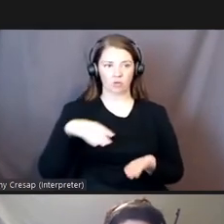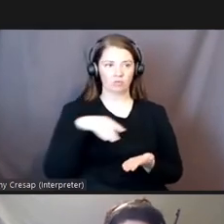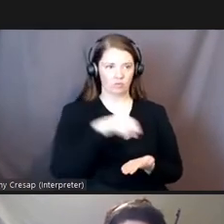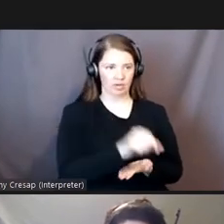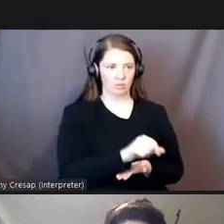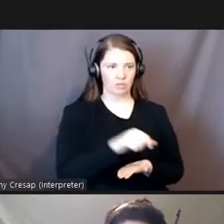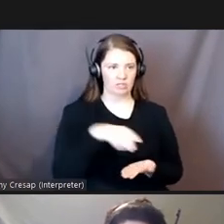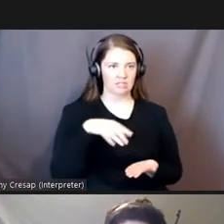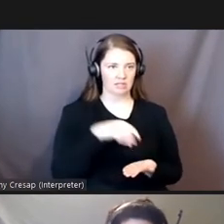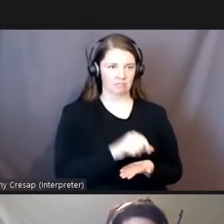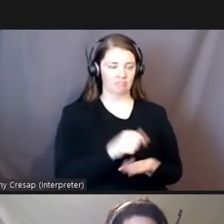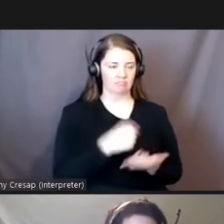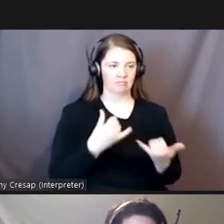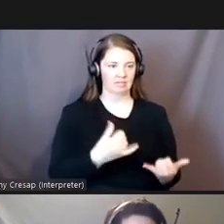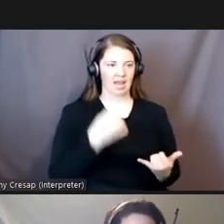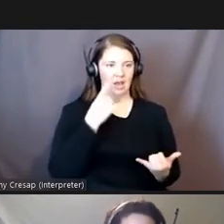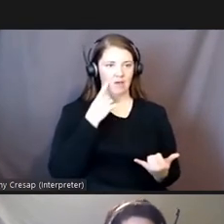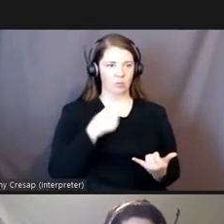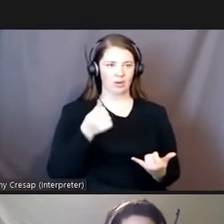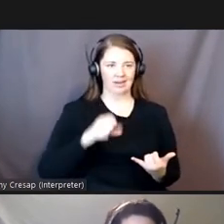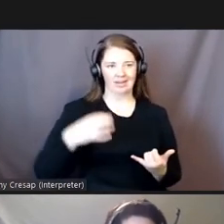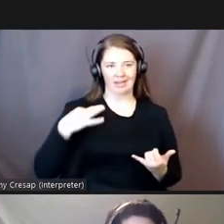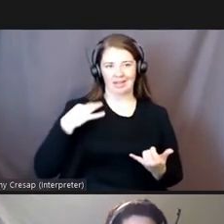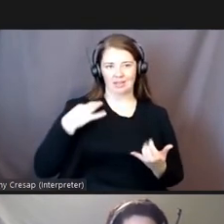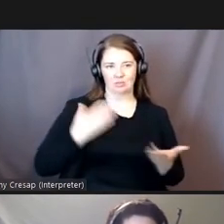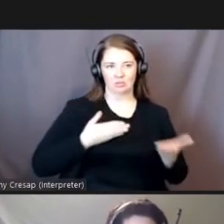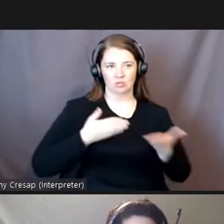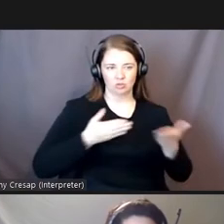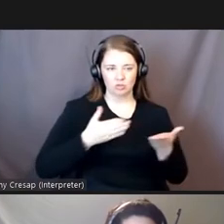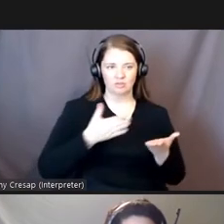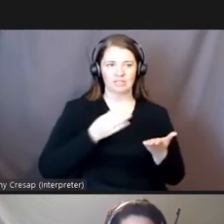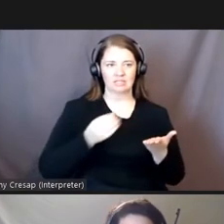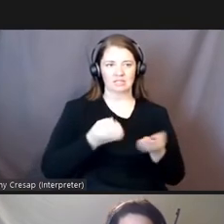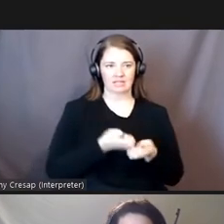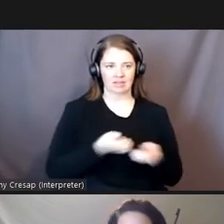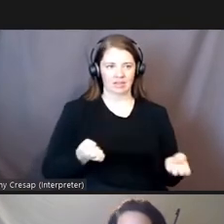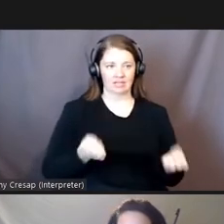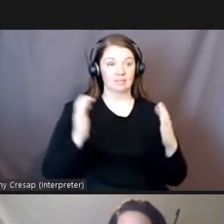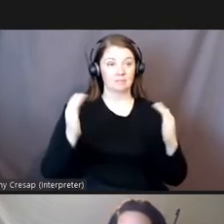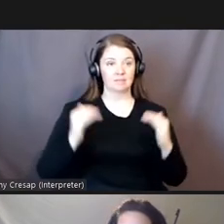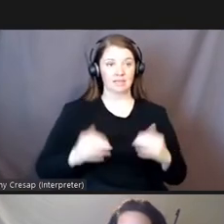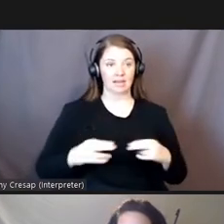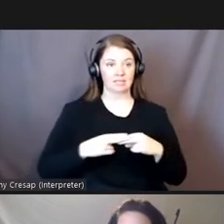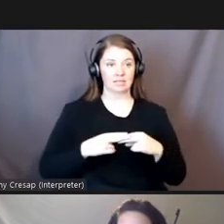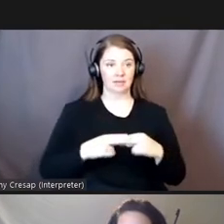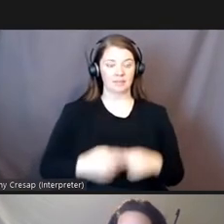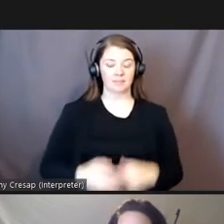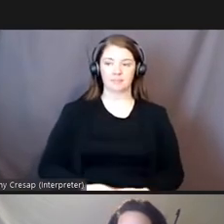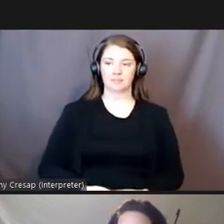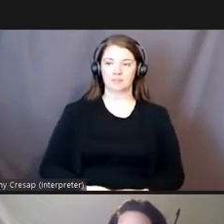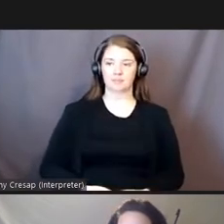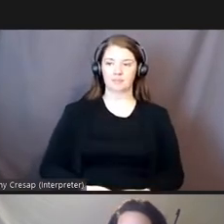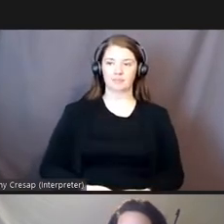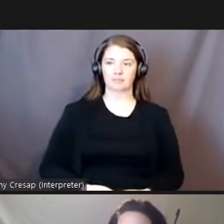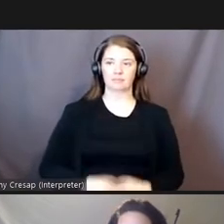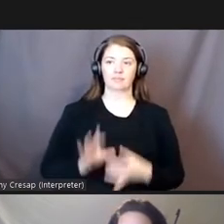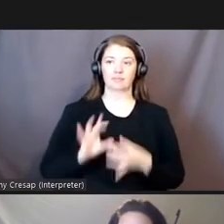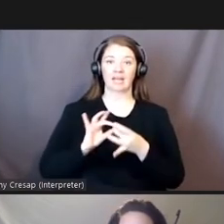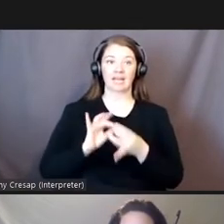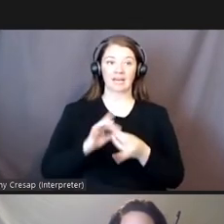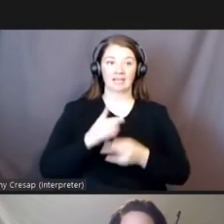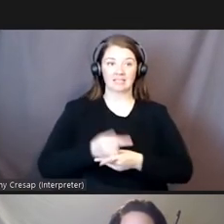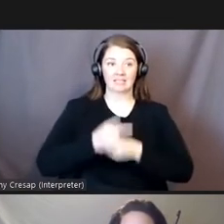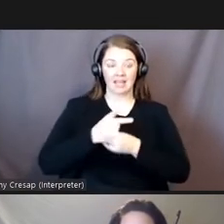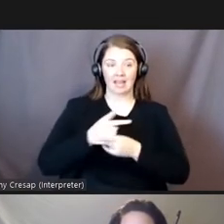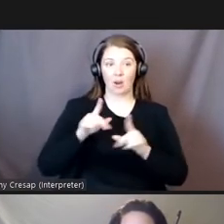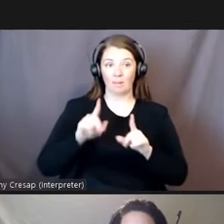for those eligible services and devices. Next slide, please. So the Connected Care Pilot Program is